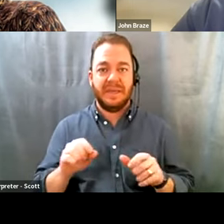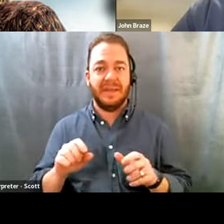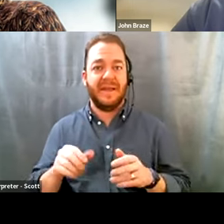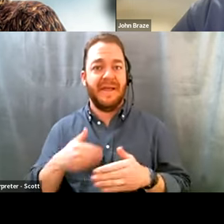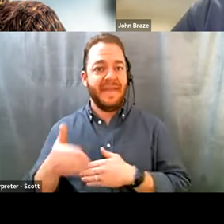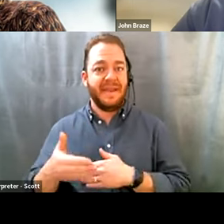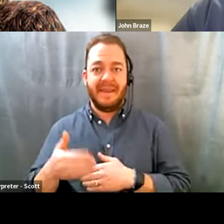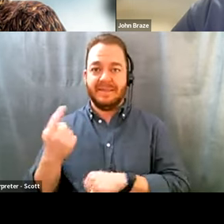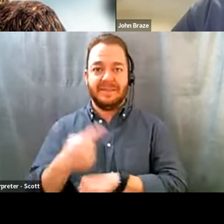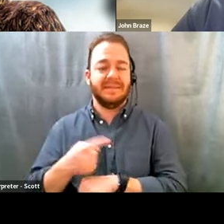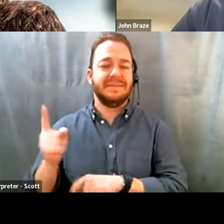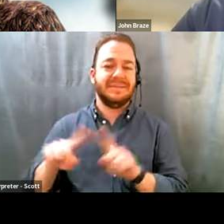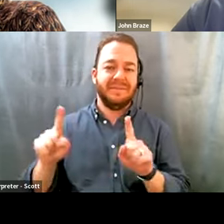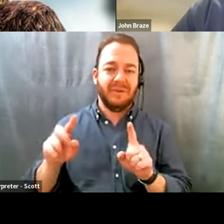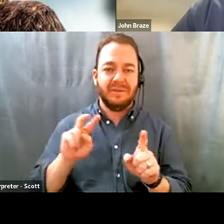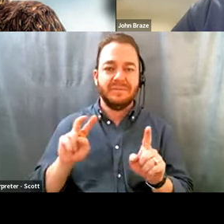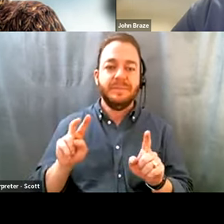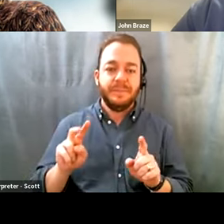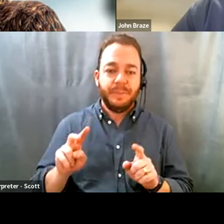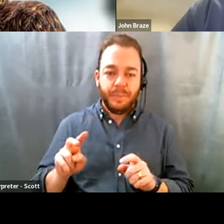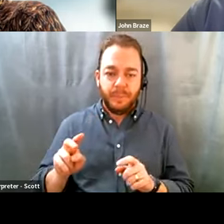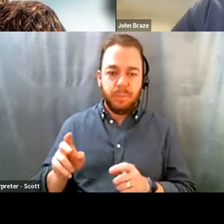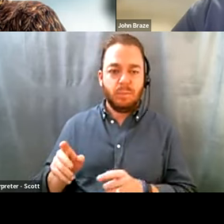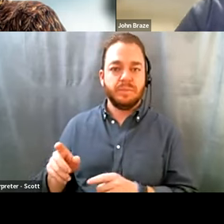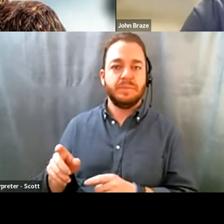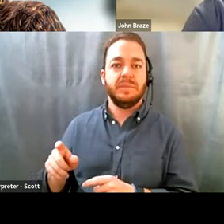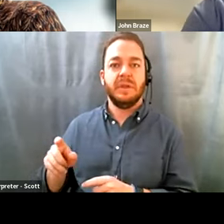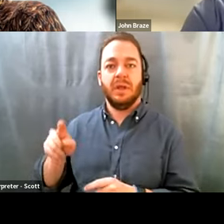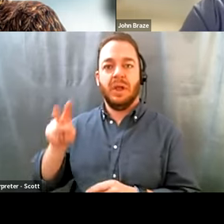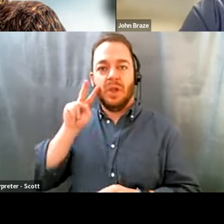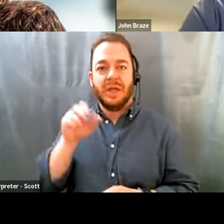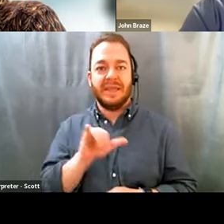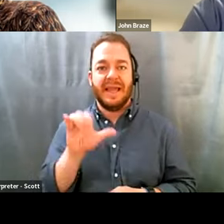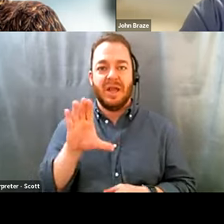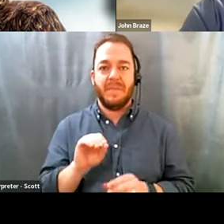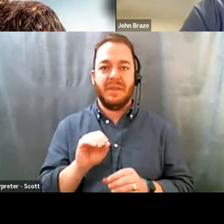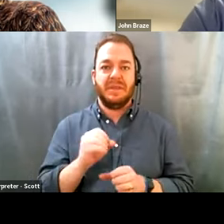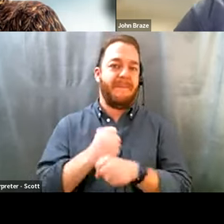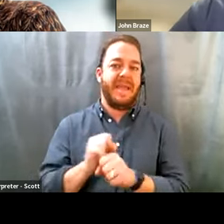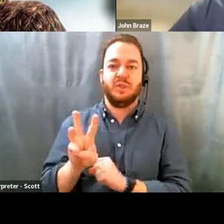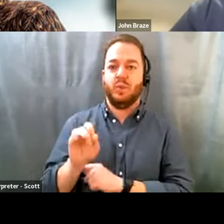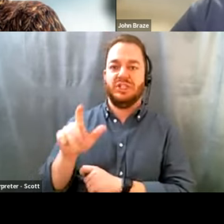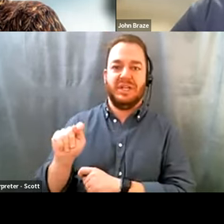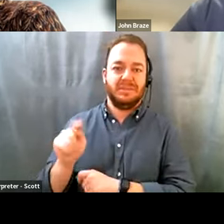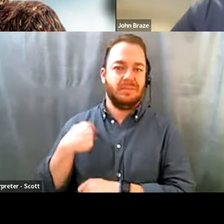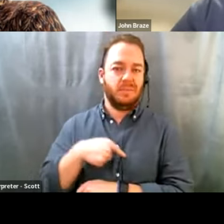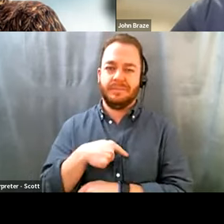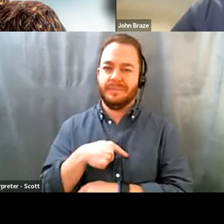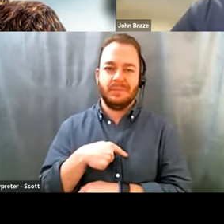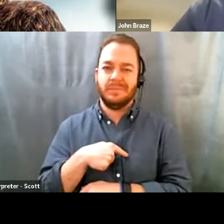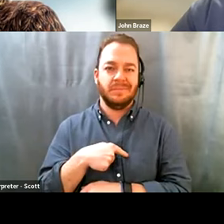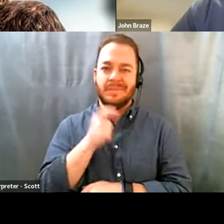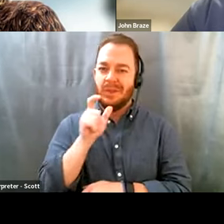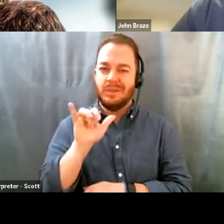I mean, they were looking at a company that makes widgets, which is completely different than what we do. So they don't understand what we do. So the